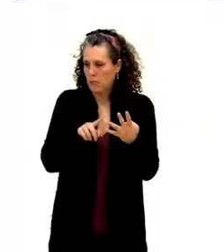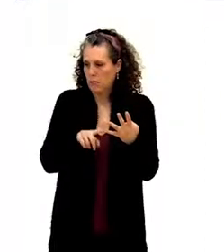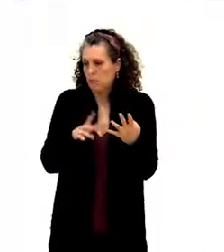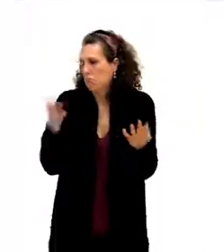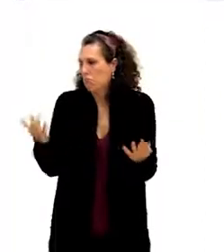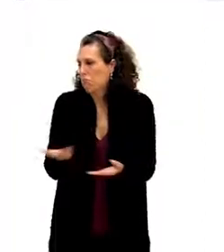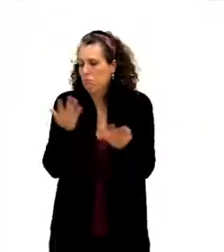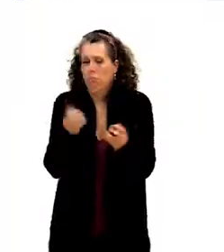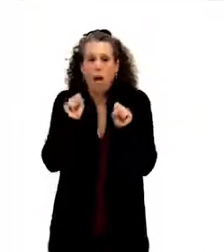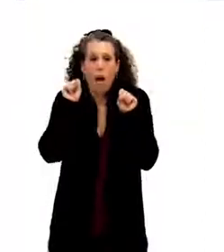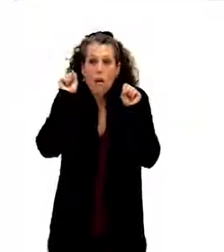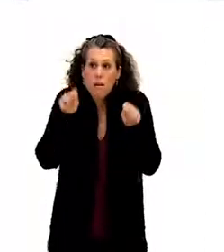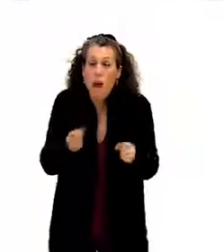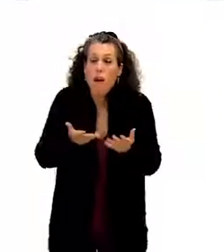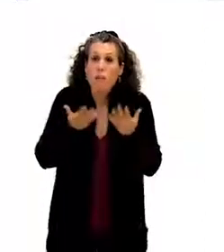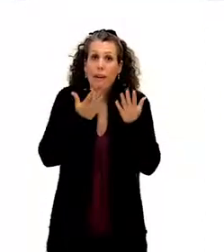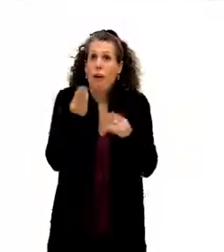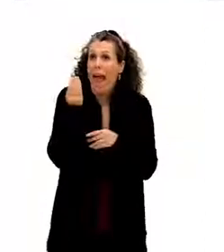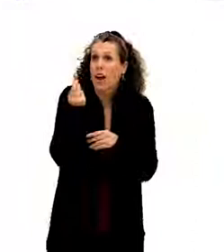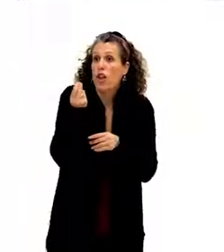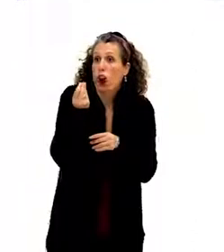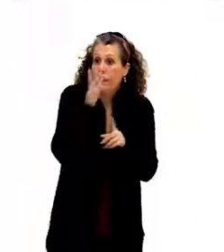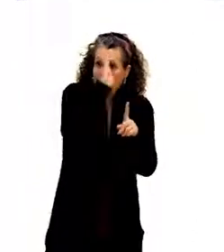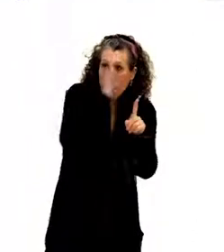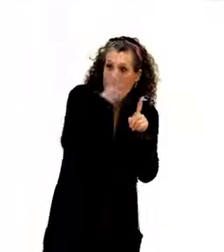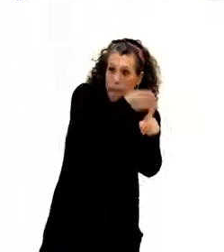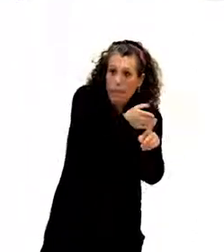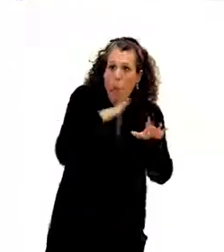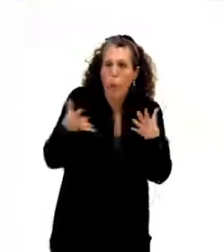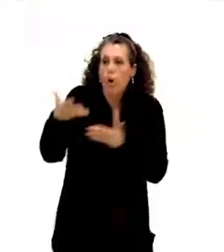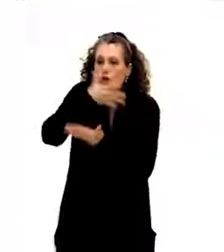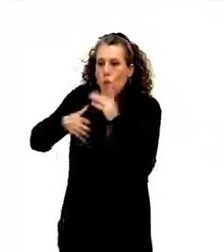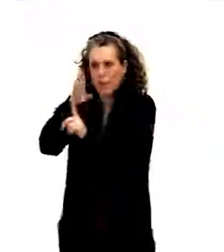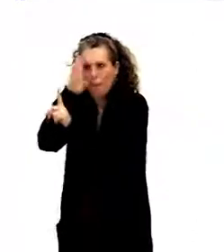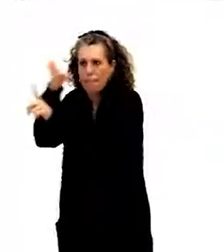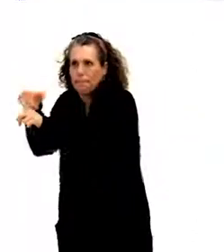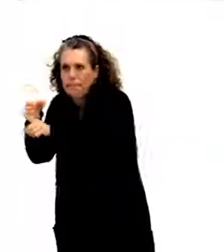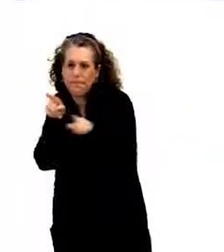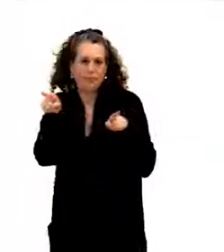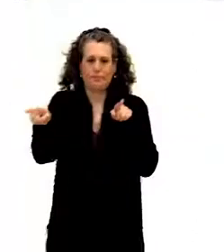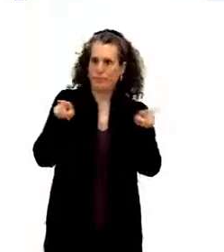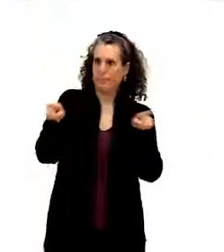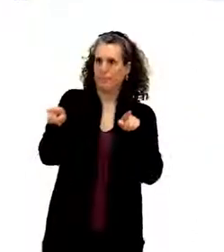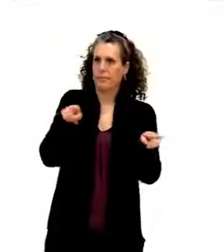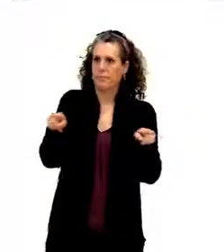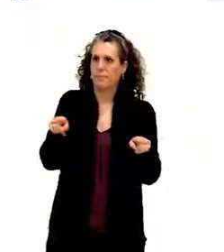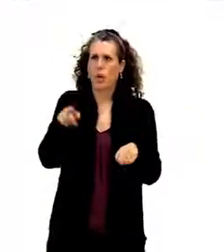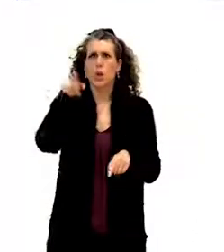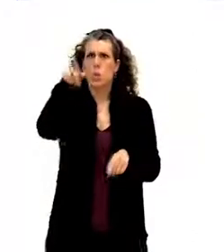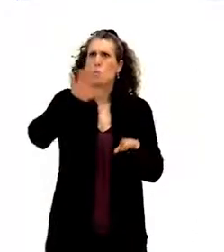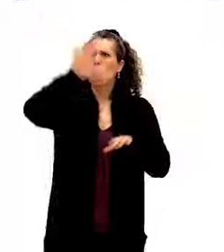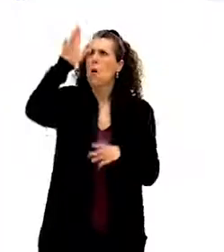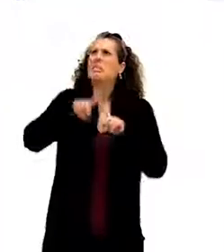be of economic interest, or it could be of social interest. You can ask me, what's the